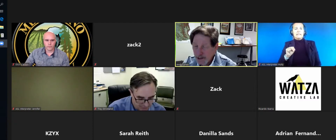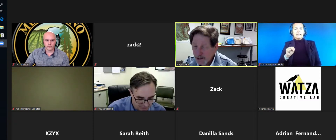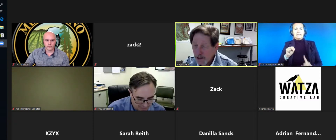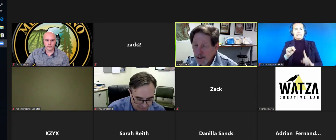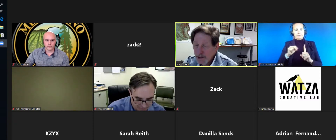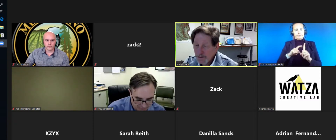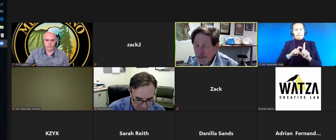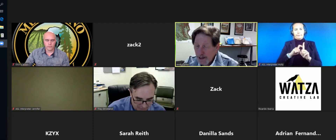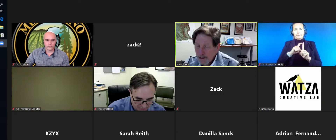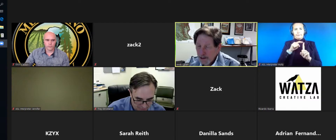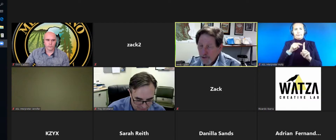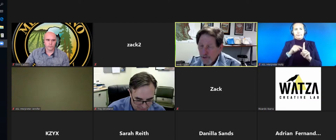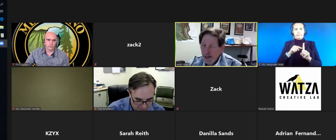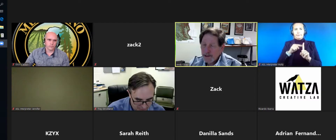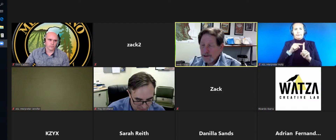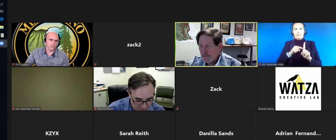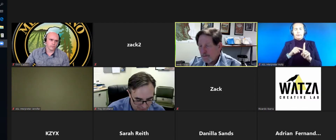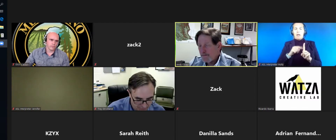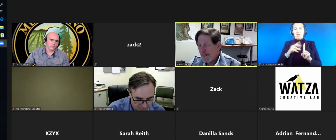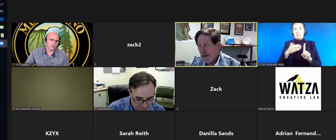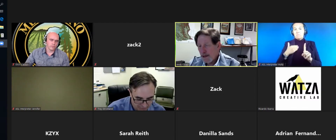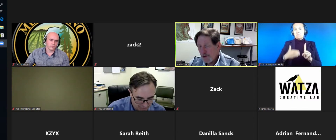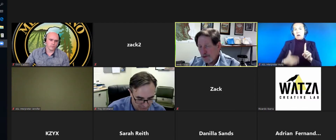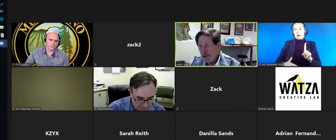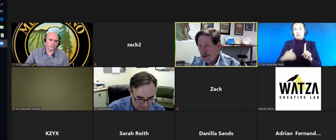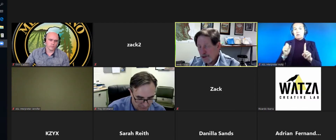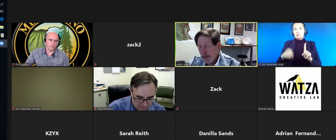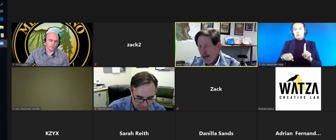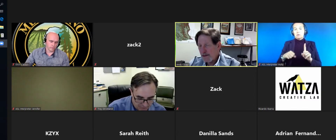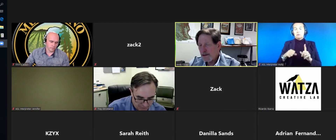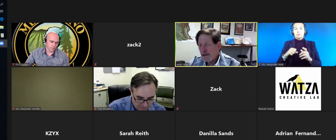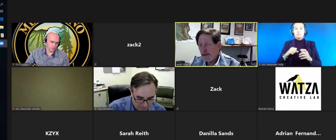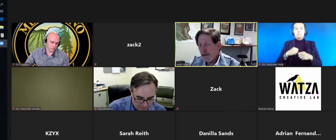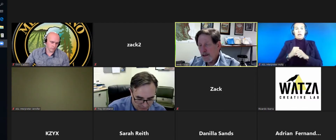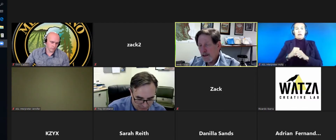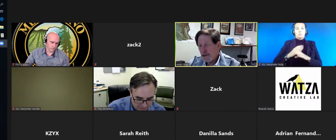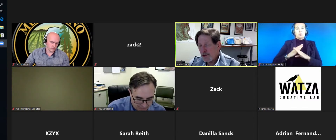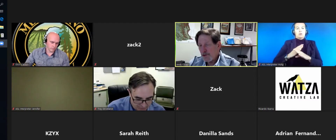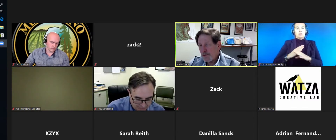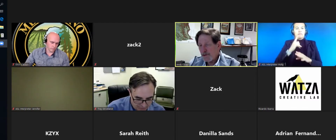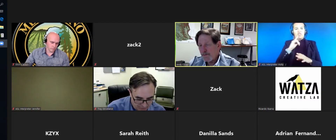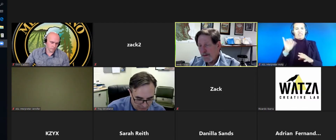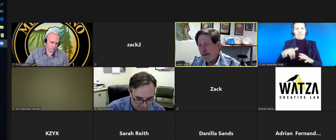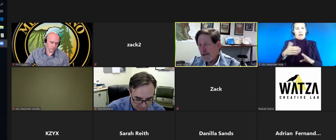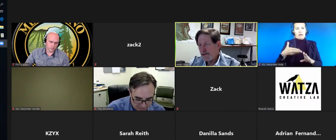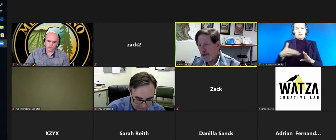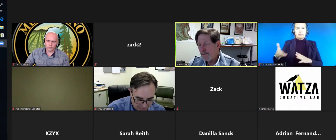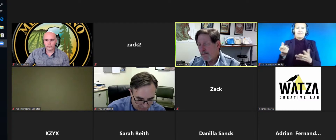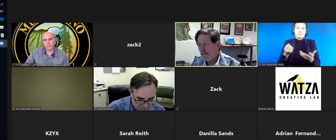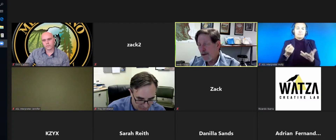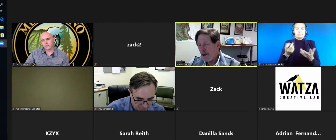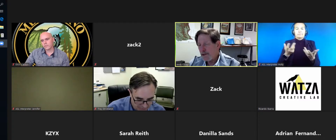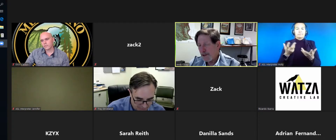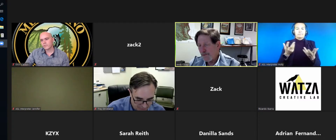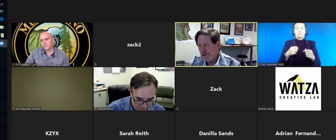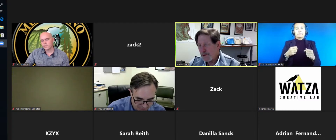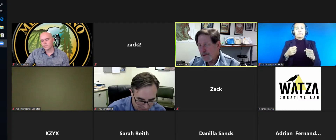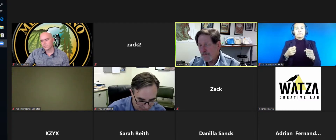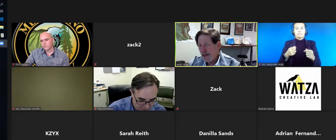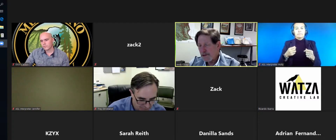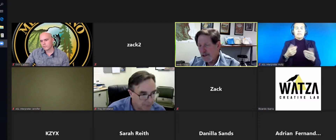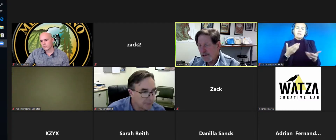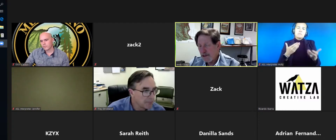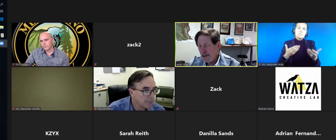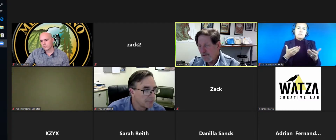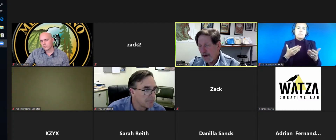in the body can create some immunity to that. So there may be some differences